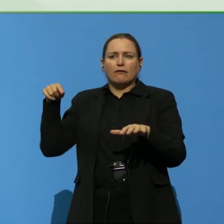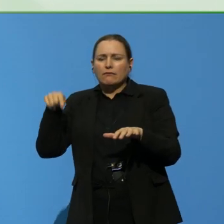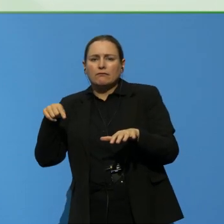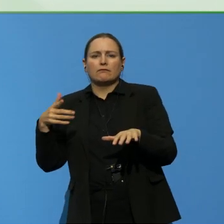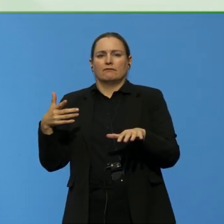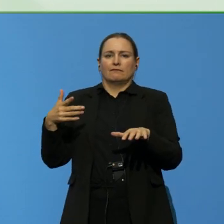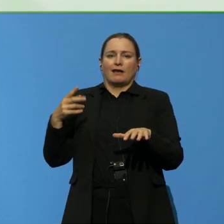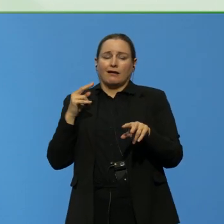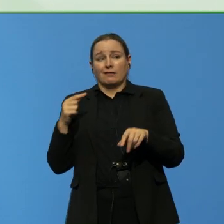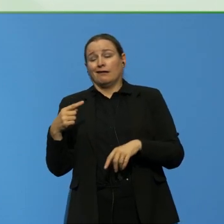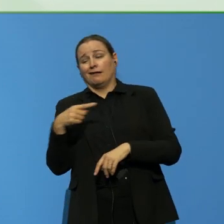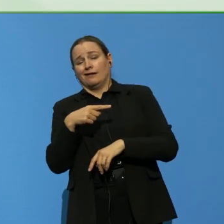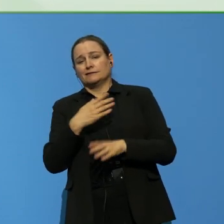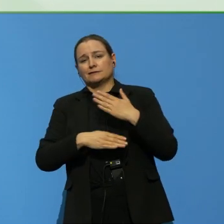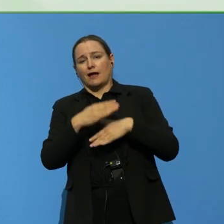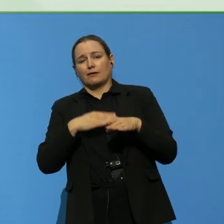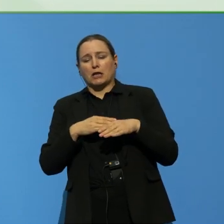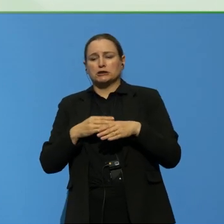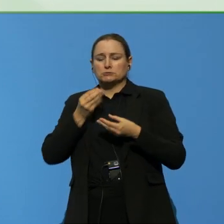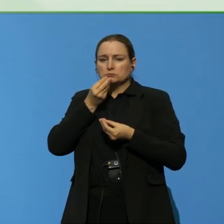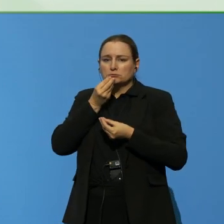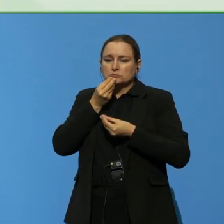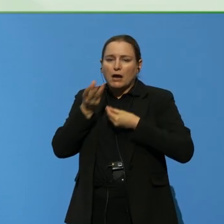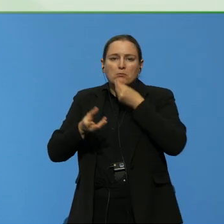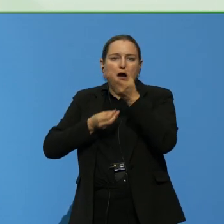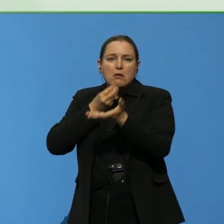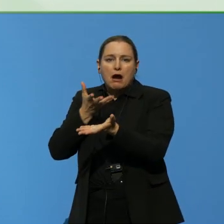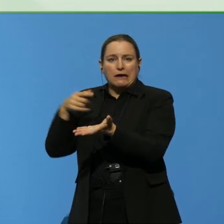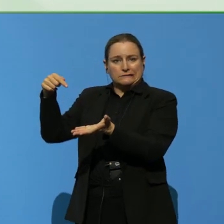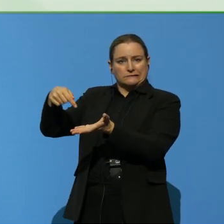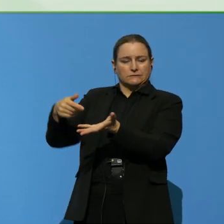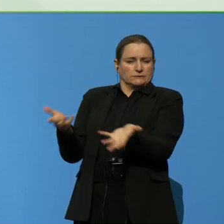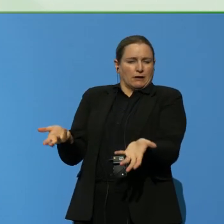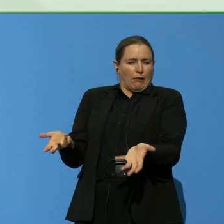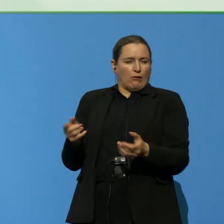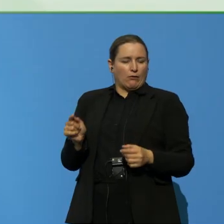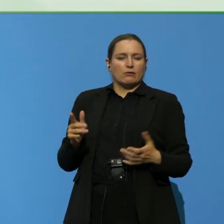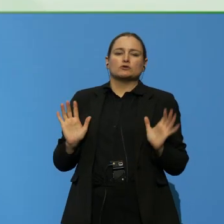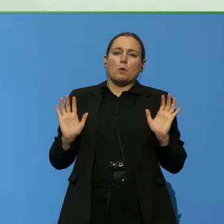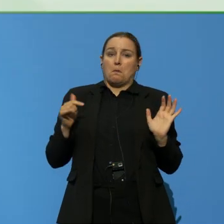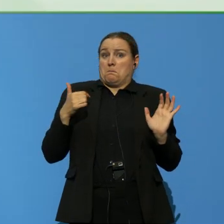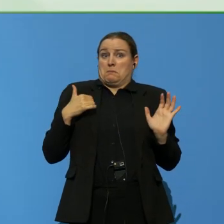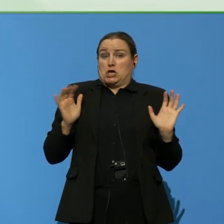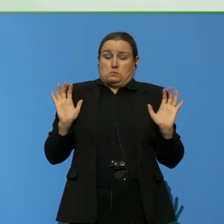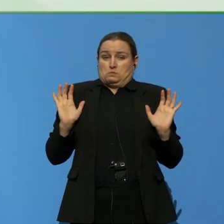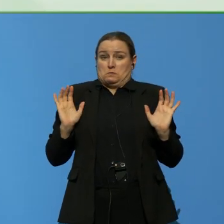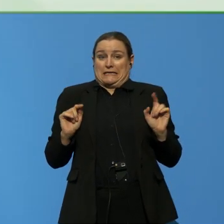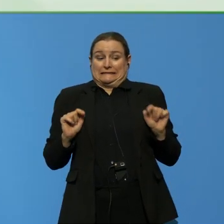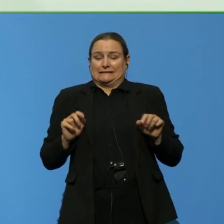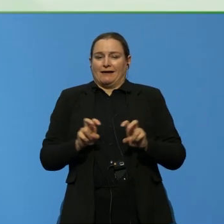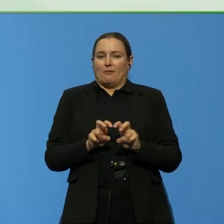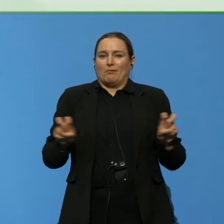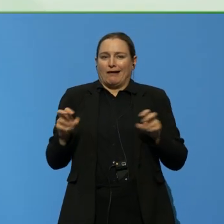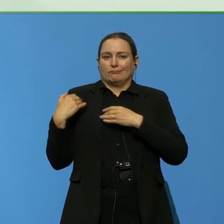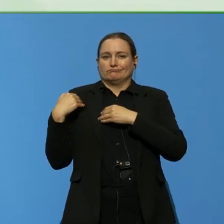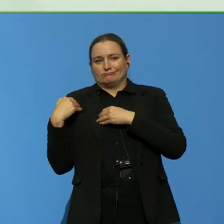me trying to outline in great detail what they do, they will do a much, much better job. And in that sense,